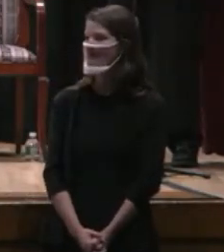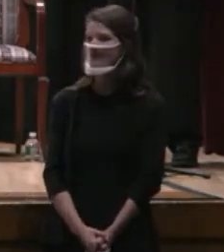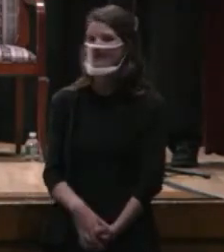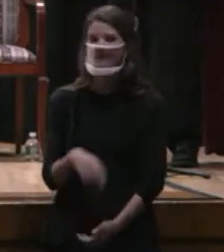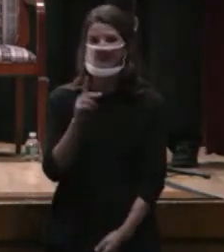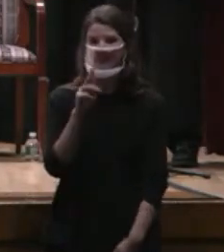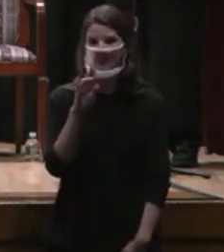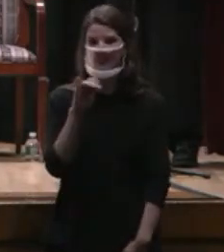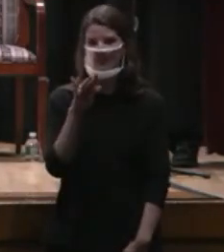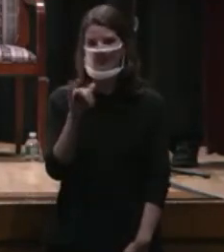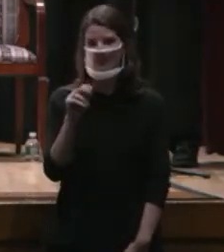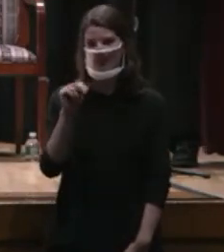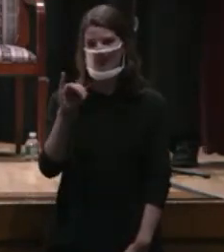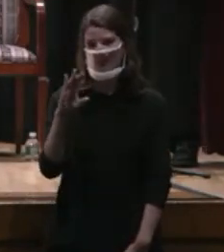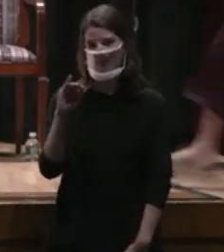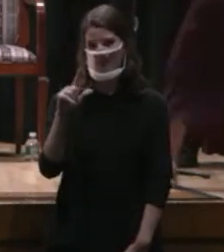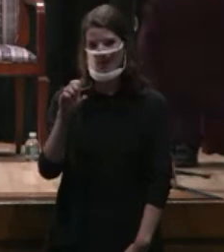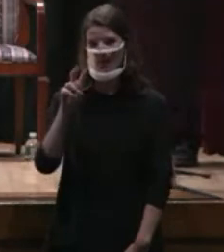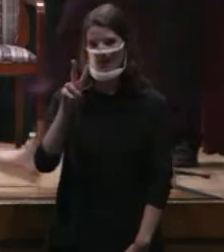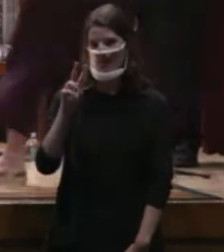Krista Nicole Vogler.